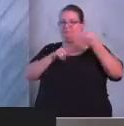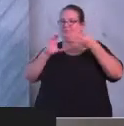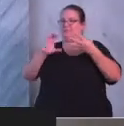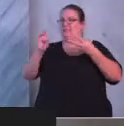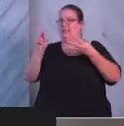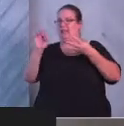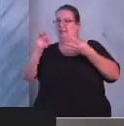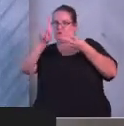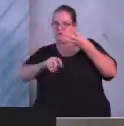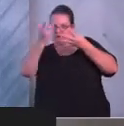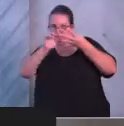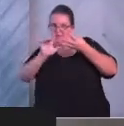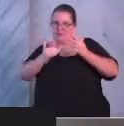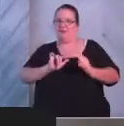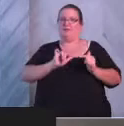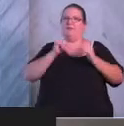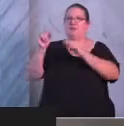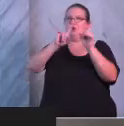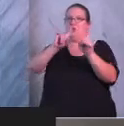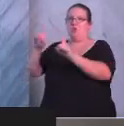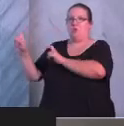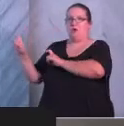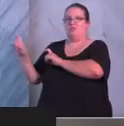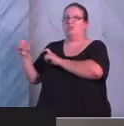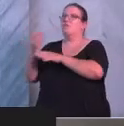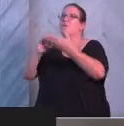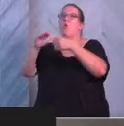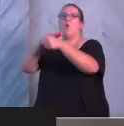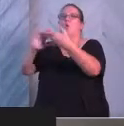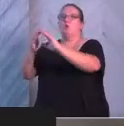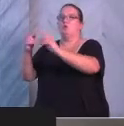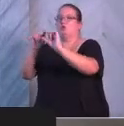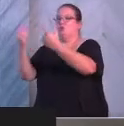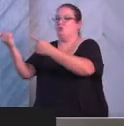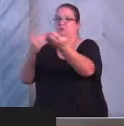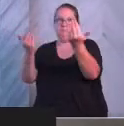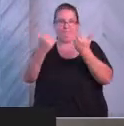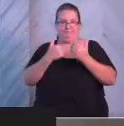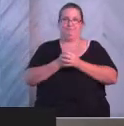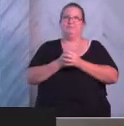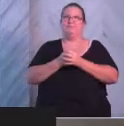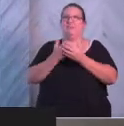CCKF. We will now switch over to our questions submitted by local community groups. This time we'll be limiting the answers to 1